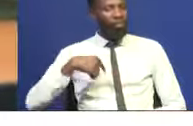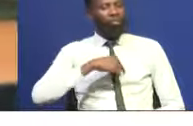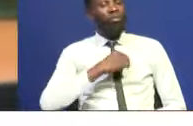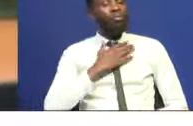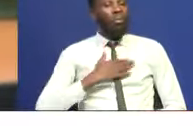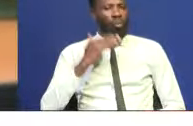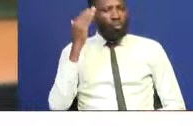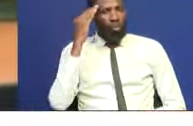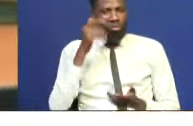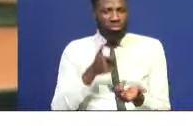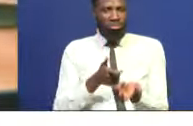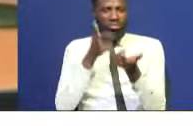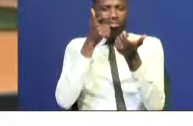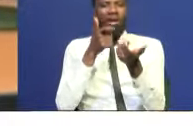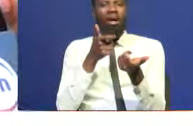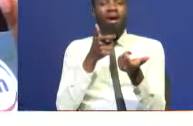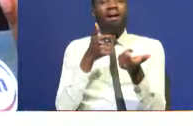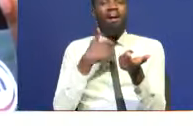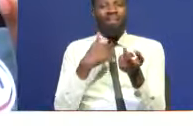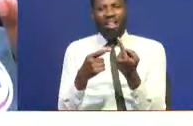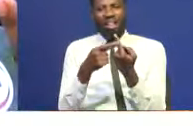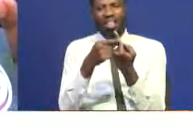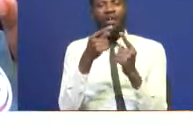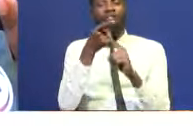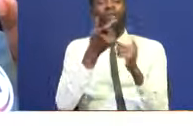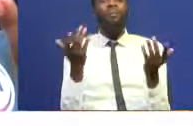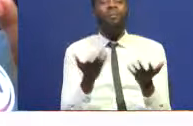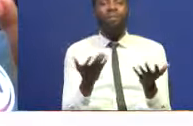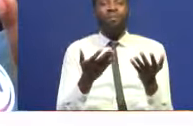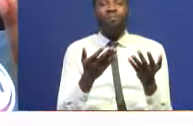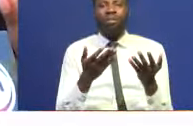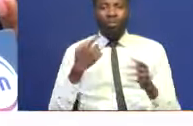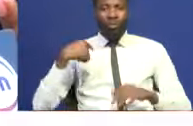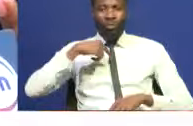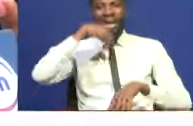risasi tuko nazo hapa. So you can see now at the point mahali